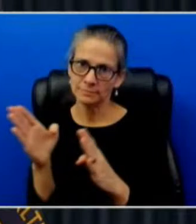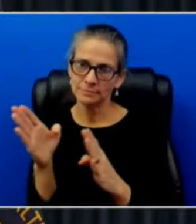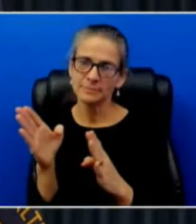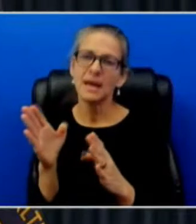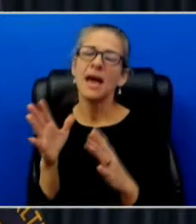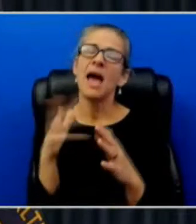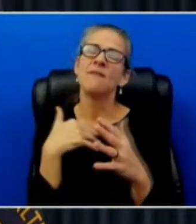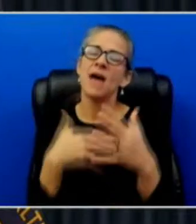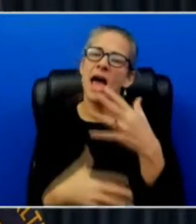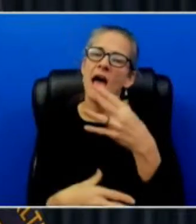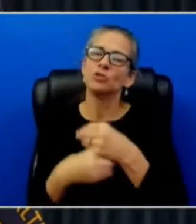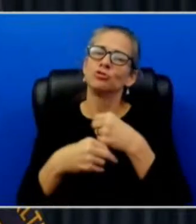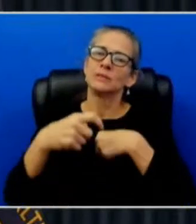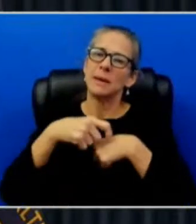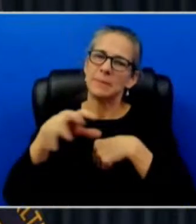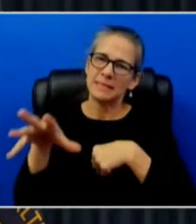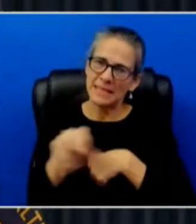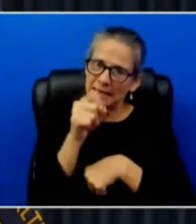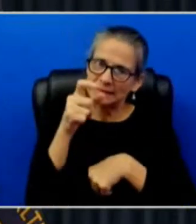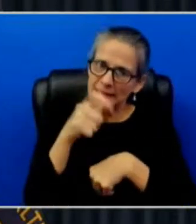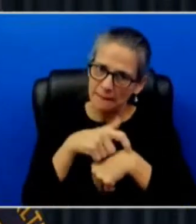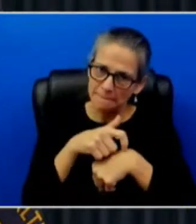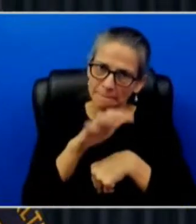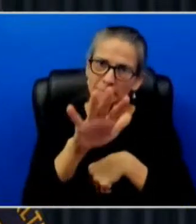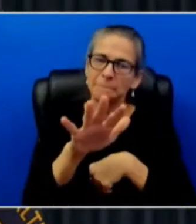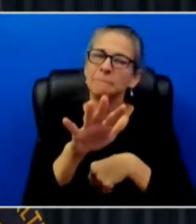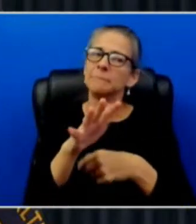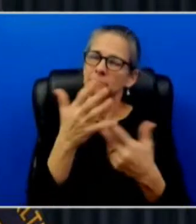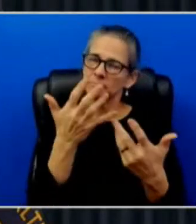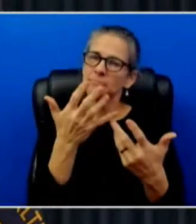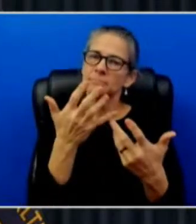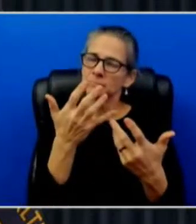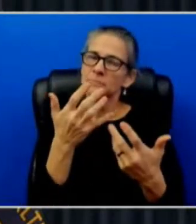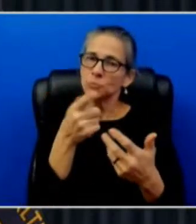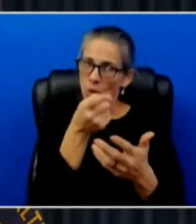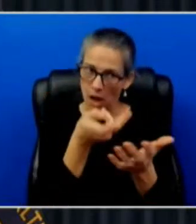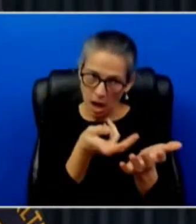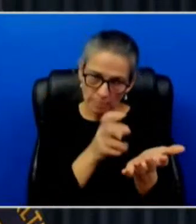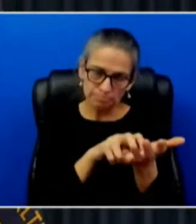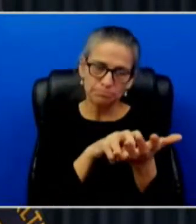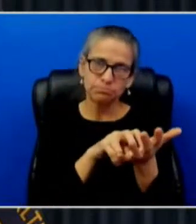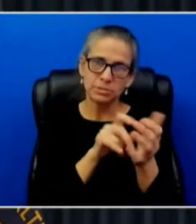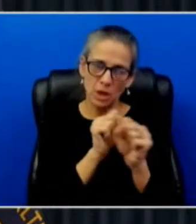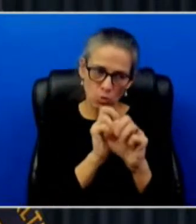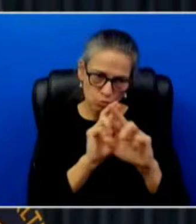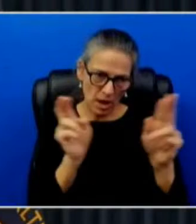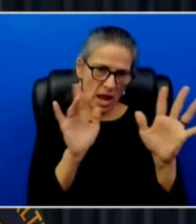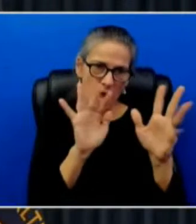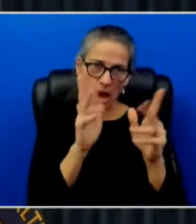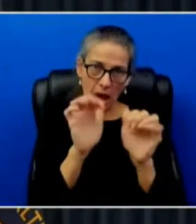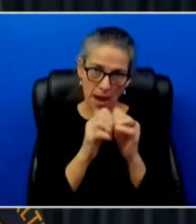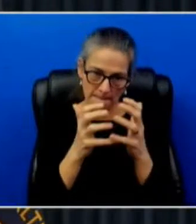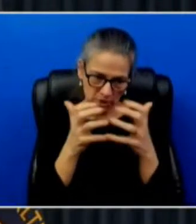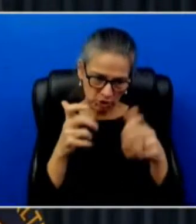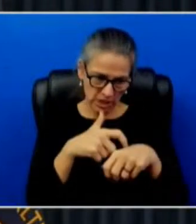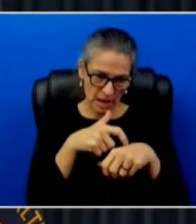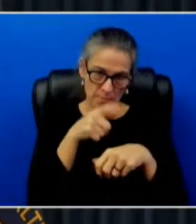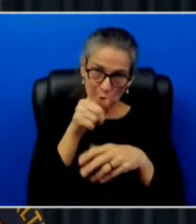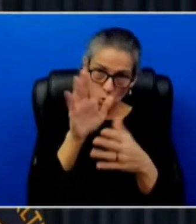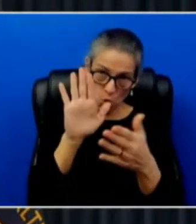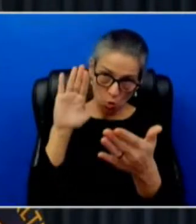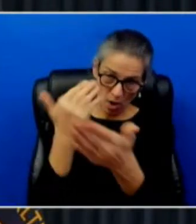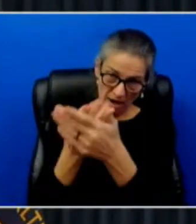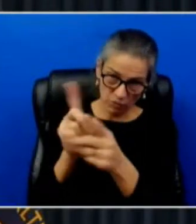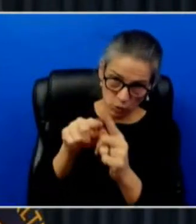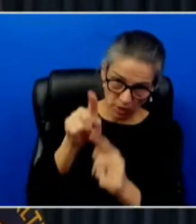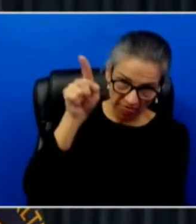commute tomorrow. Go ahead and bake it in, from when you get up in the morning to how much time you're going to spend to get there. We're going to need